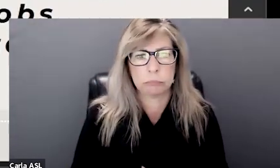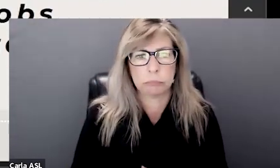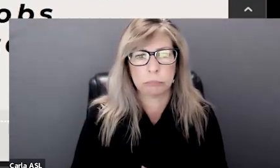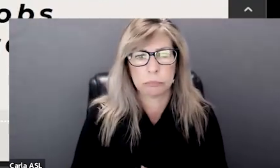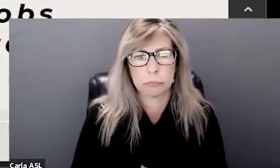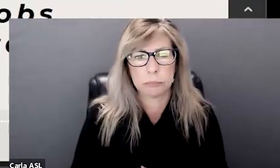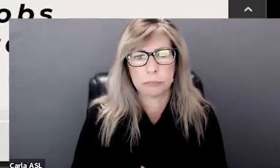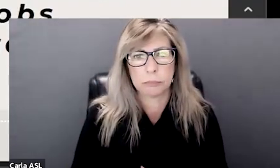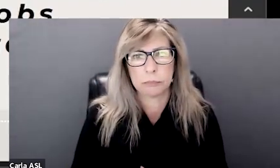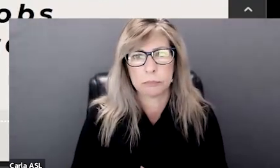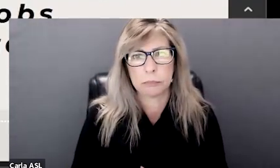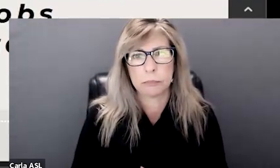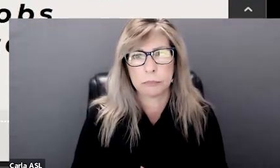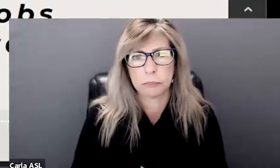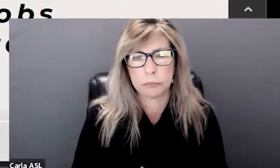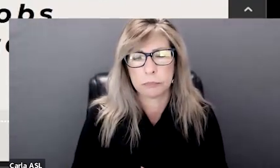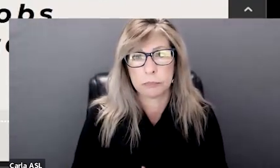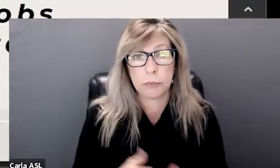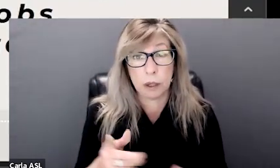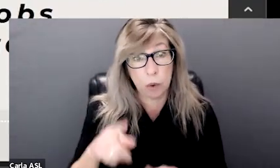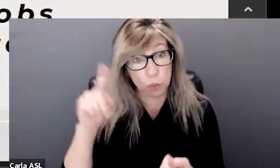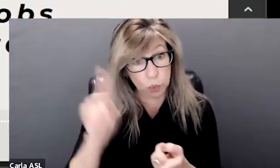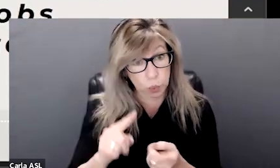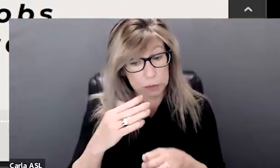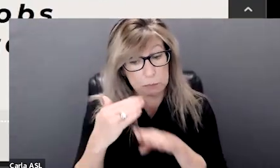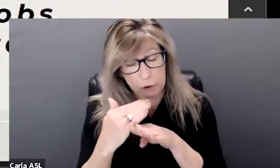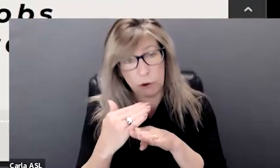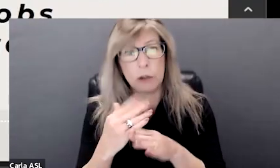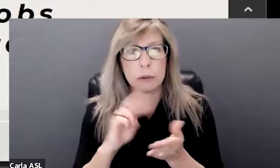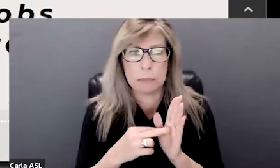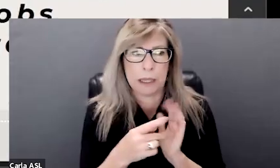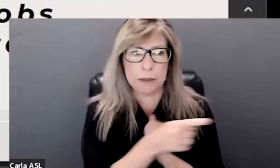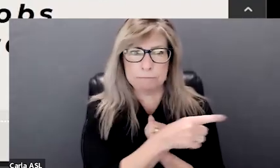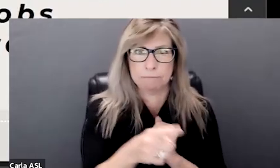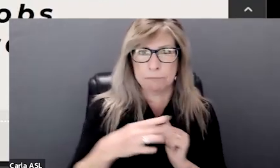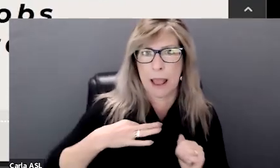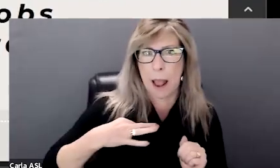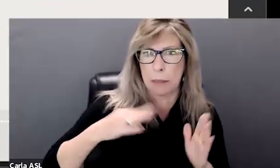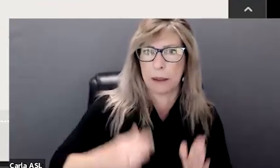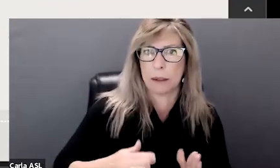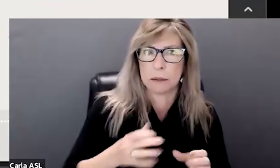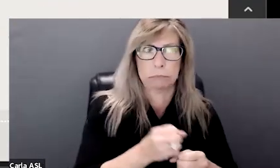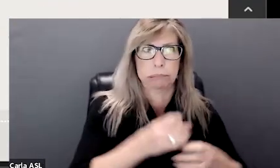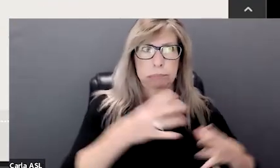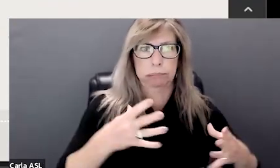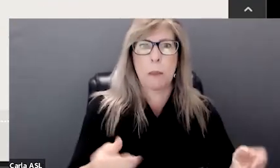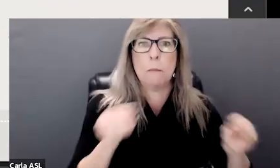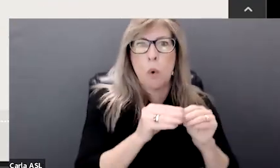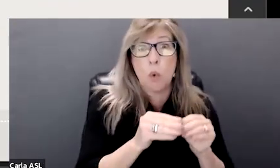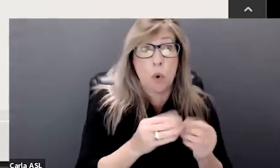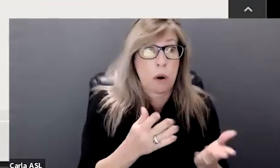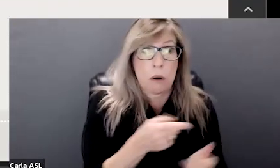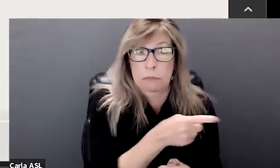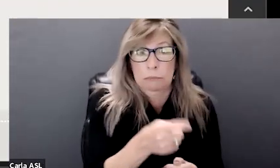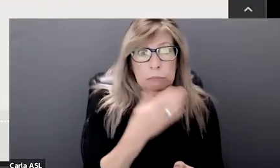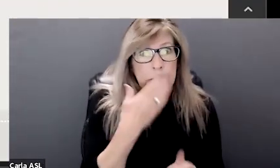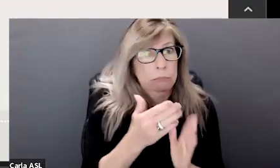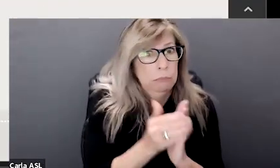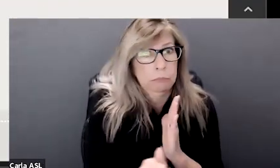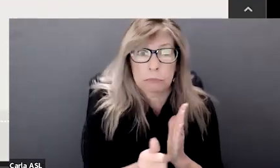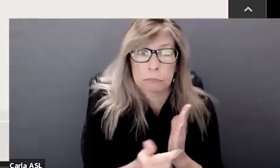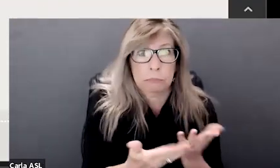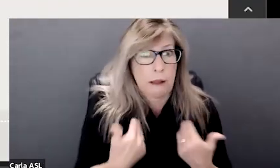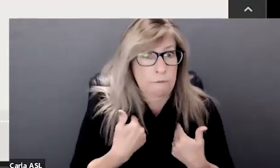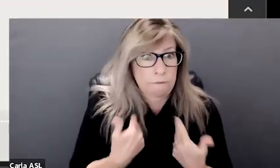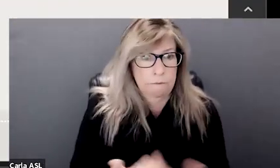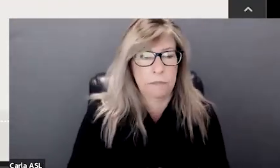of accessing some great candidates. 25, we've mentioned uncertainty about accommodation. I'll go